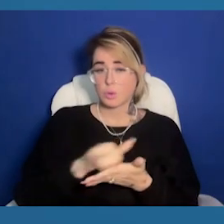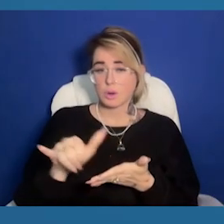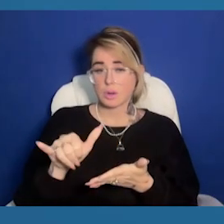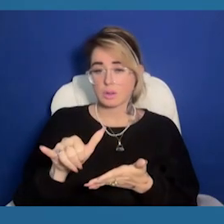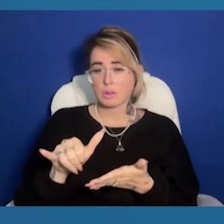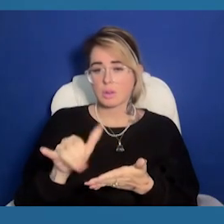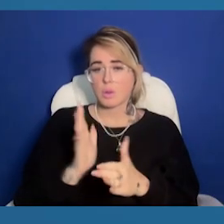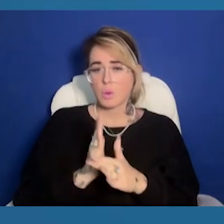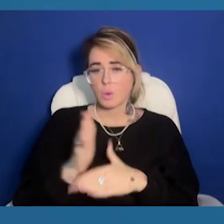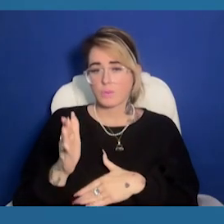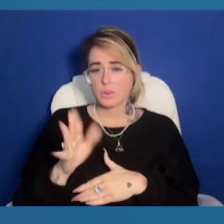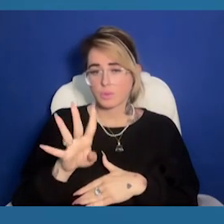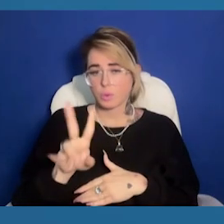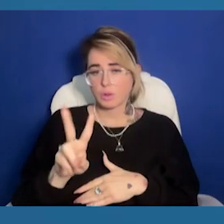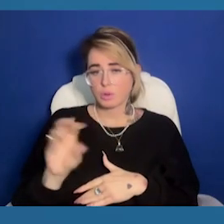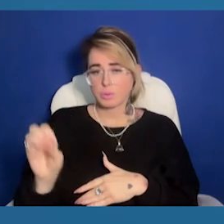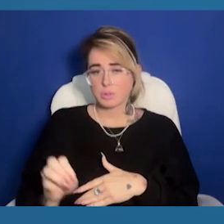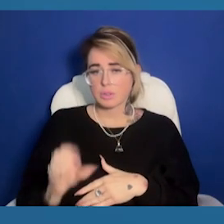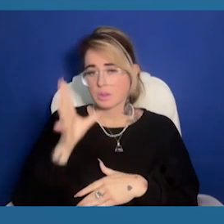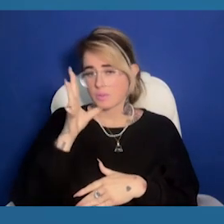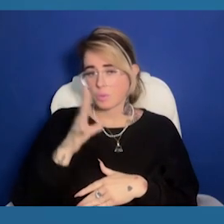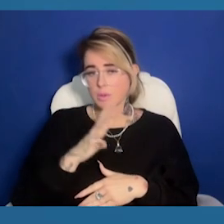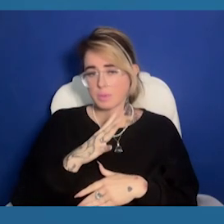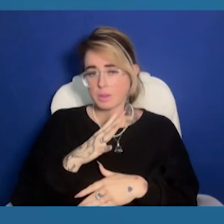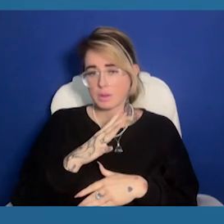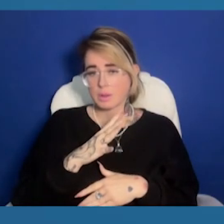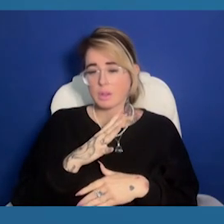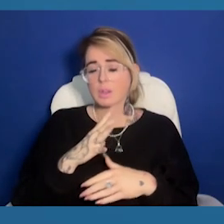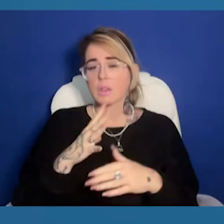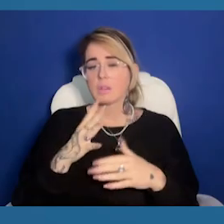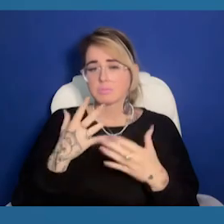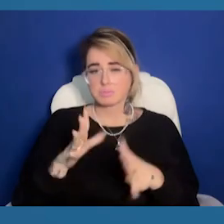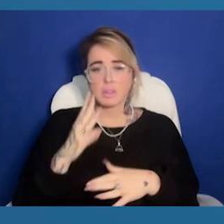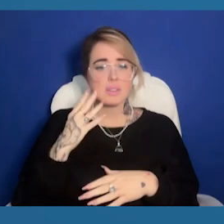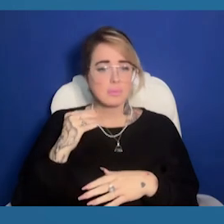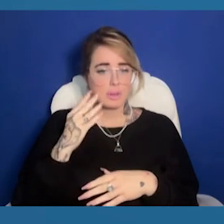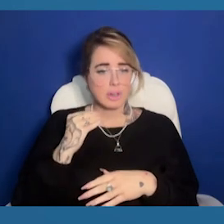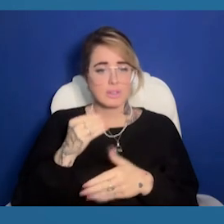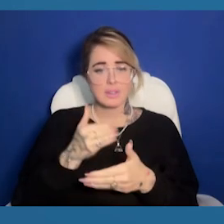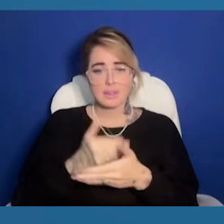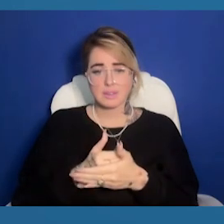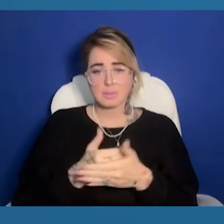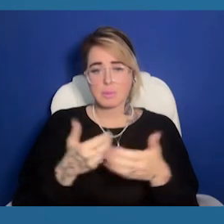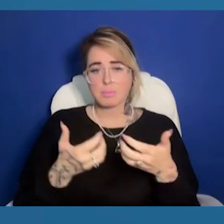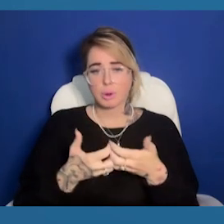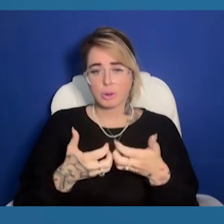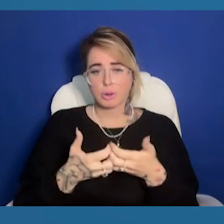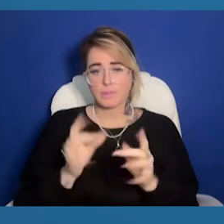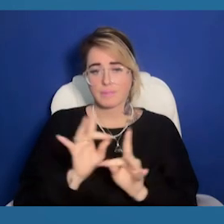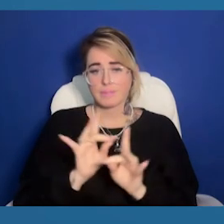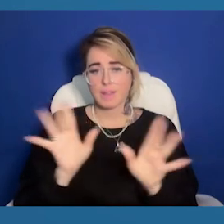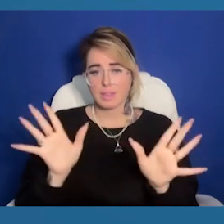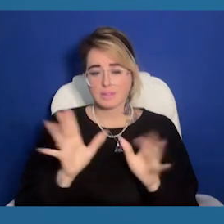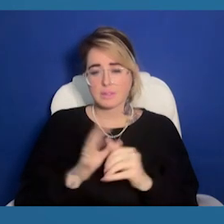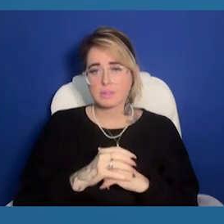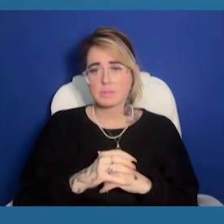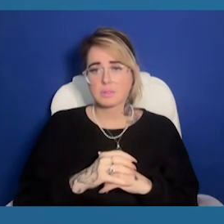over 42% of women have experienced intimate partner violence.